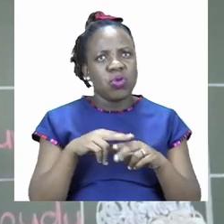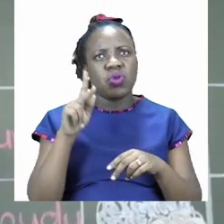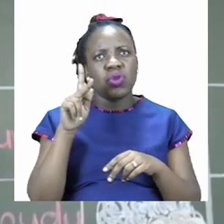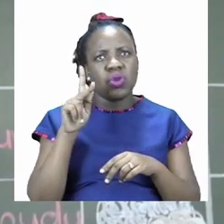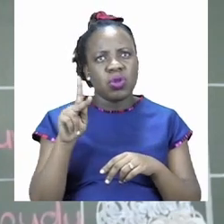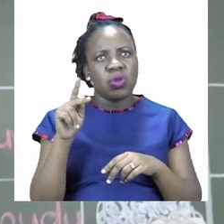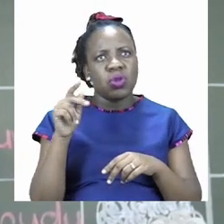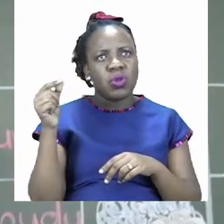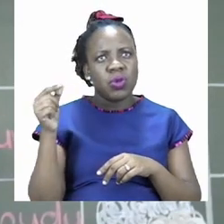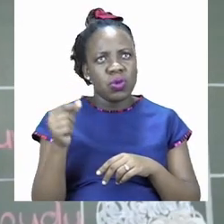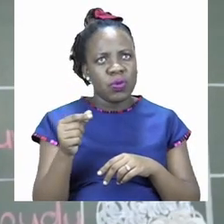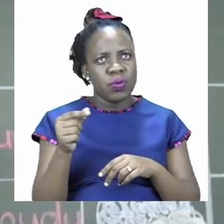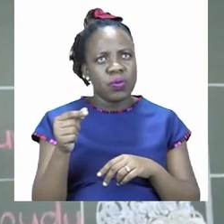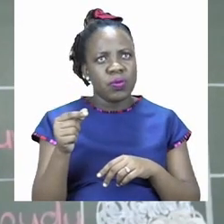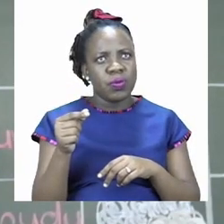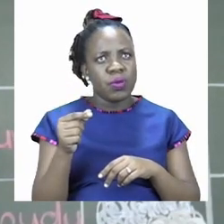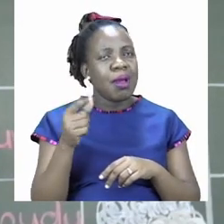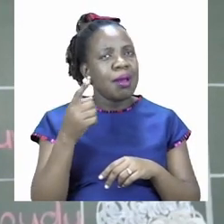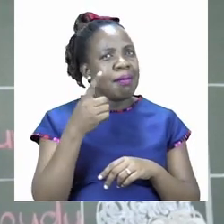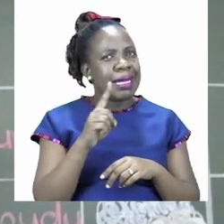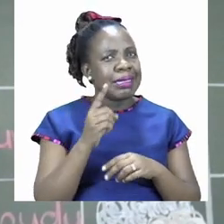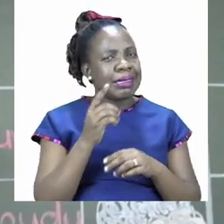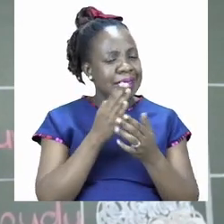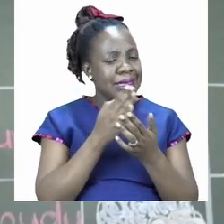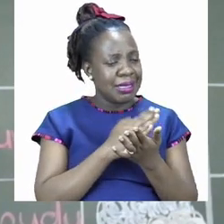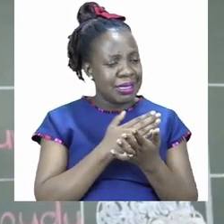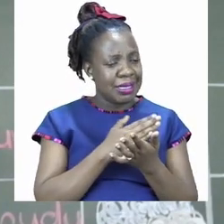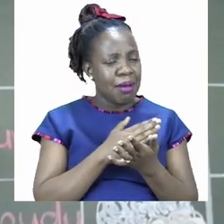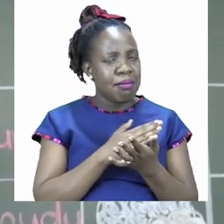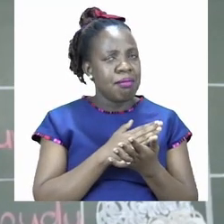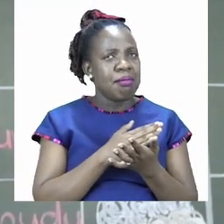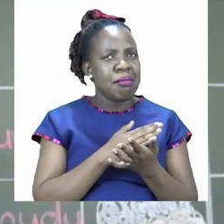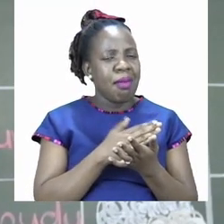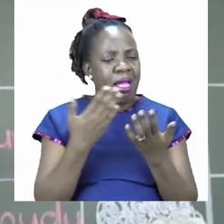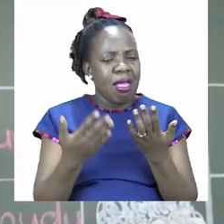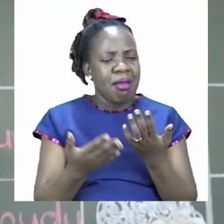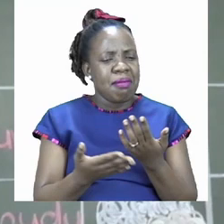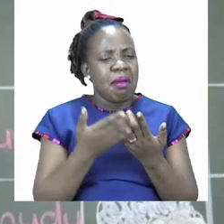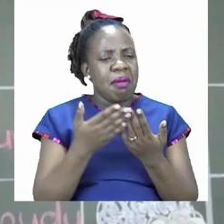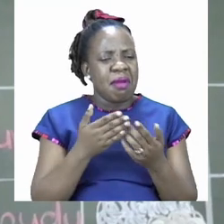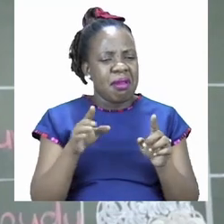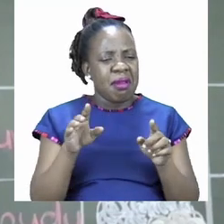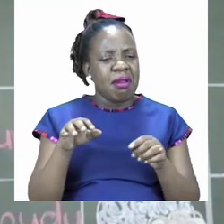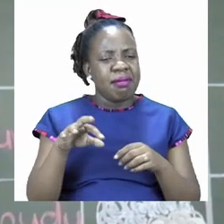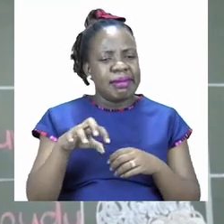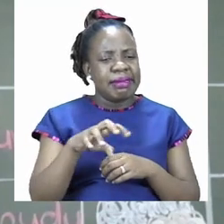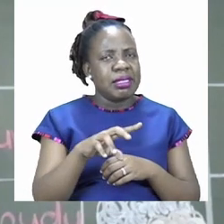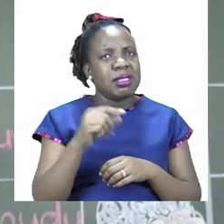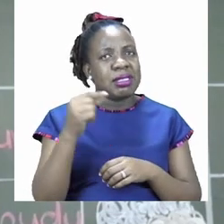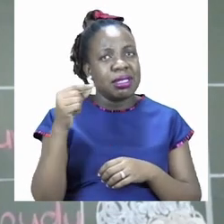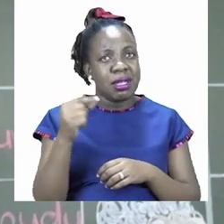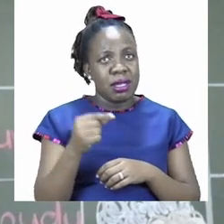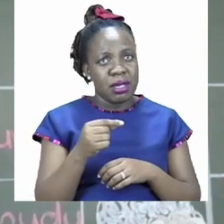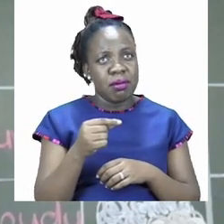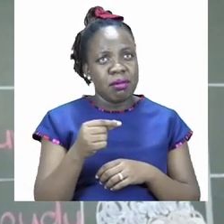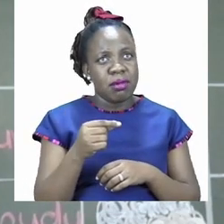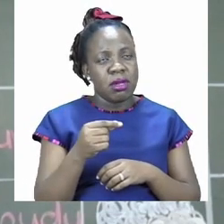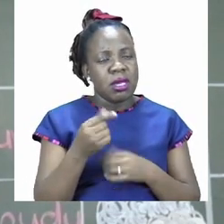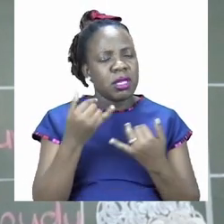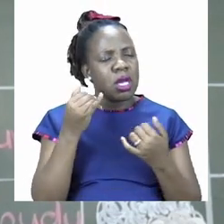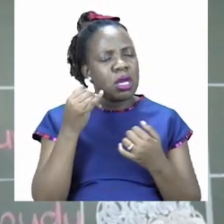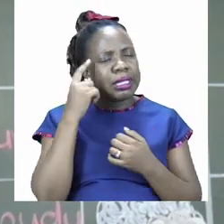But some animals weigh less, like what we said here for the insect. So it's our job now